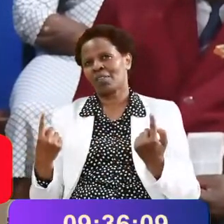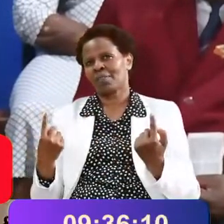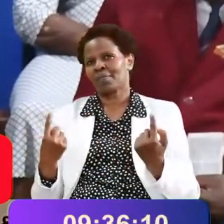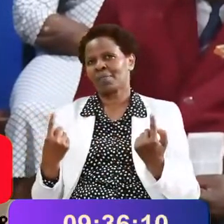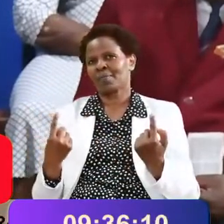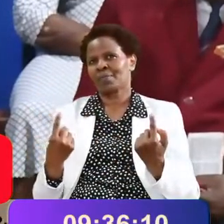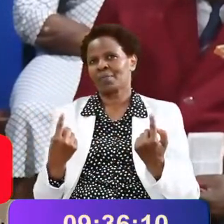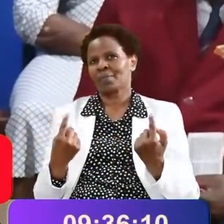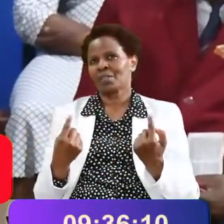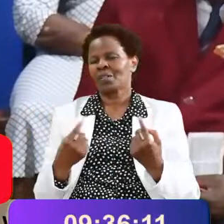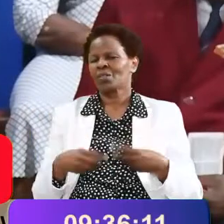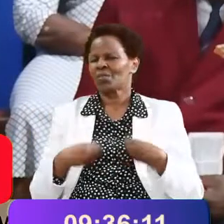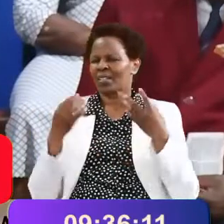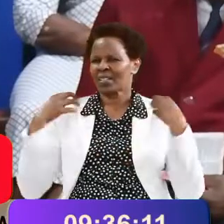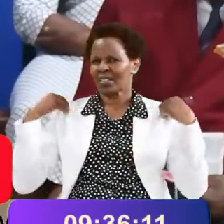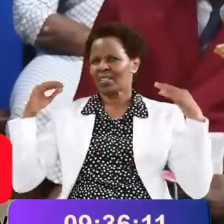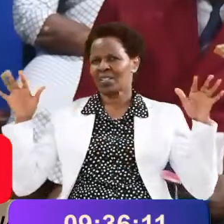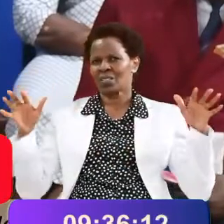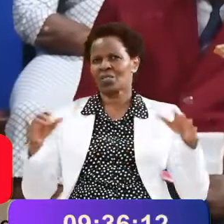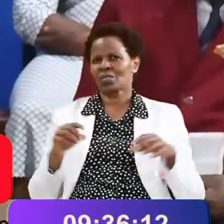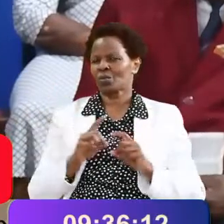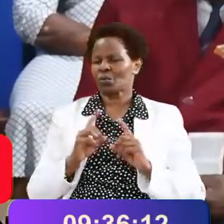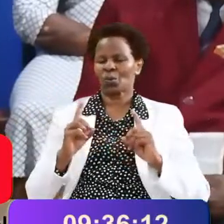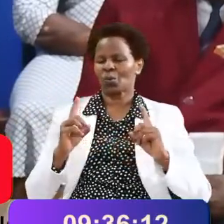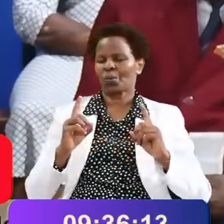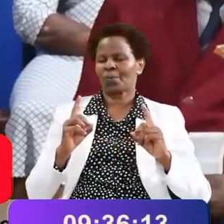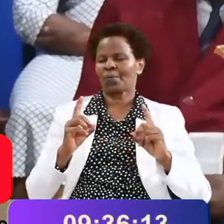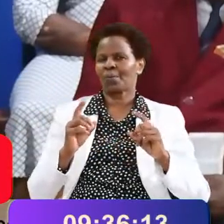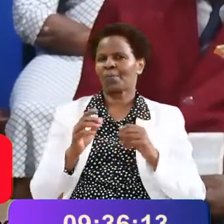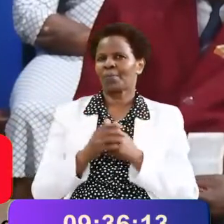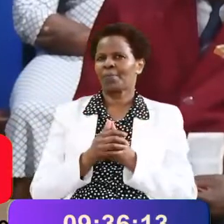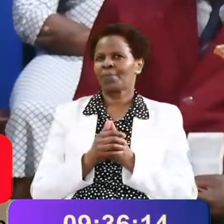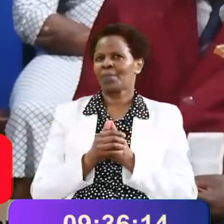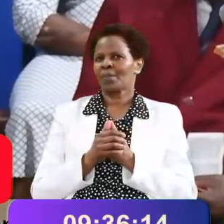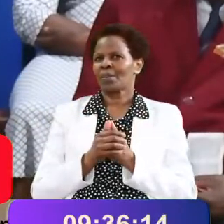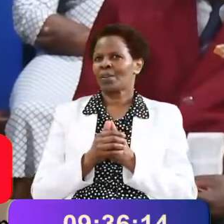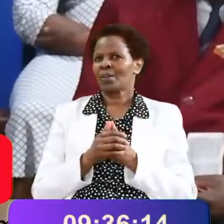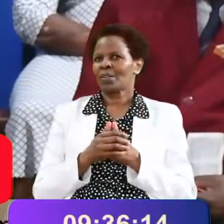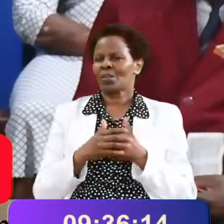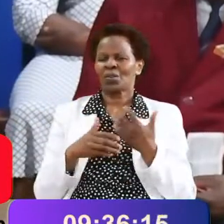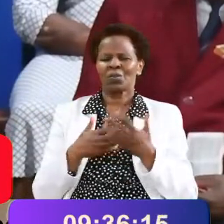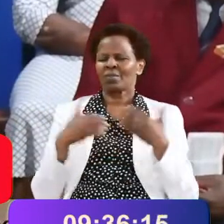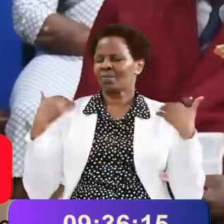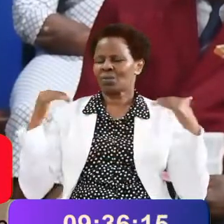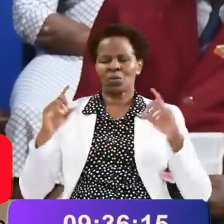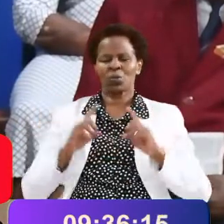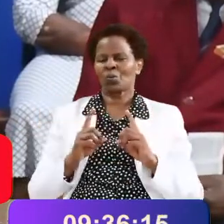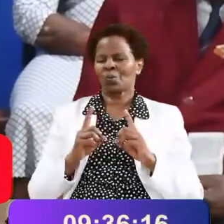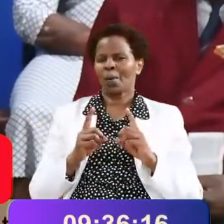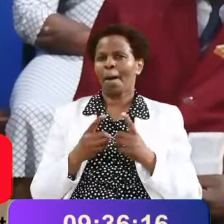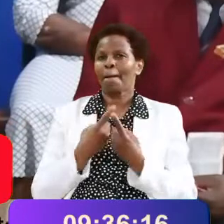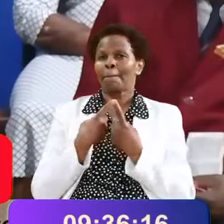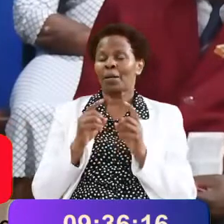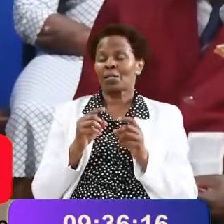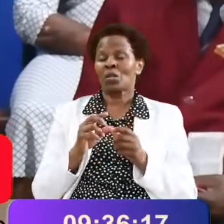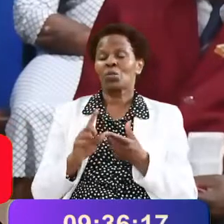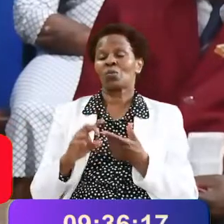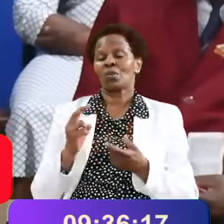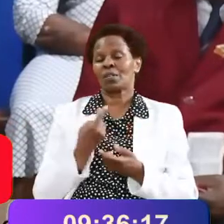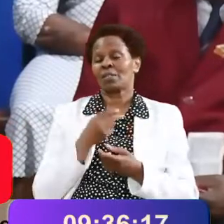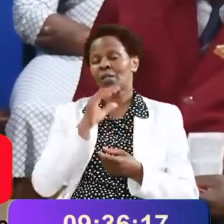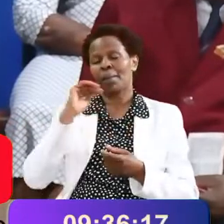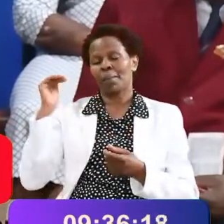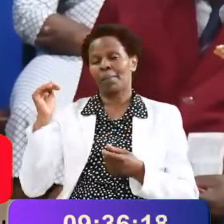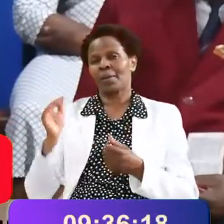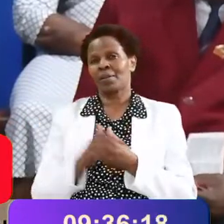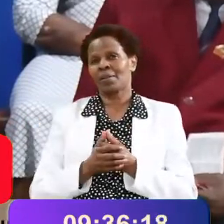given to the angels, or the seraphim, or the cherubims, or the 24 elders. It has been given to us men. And therefore,